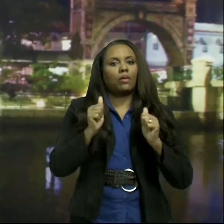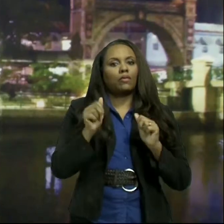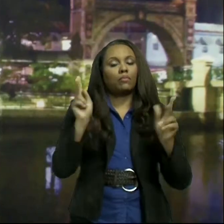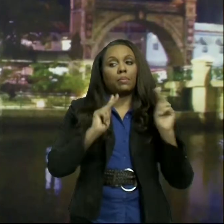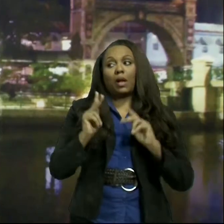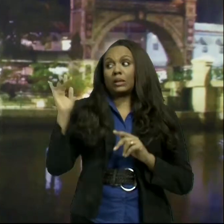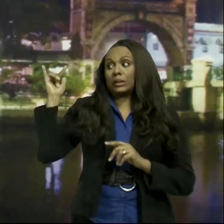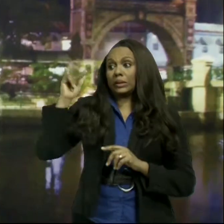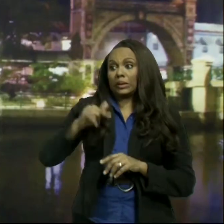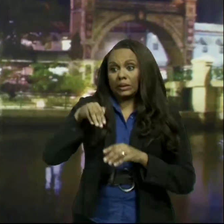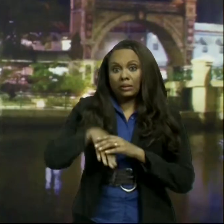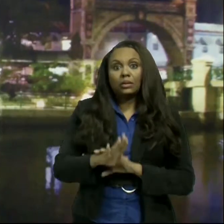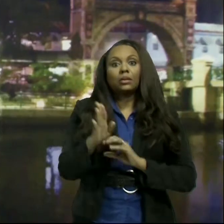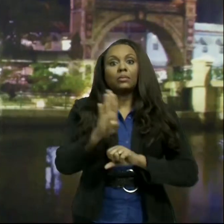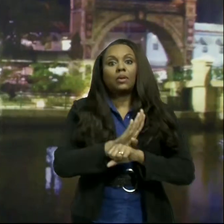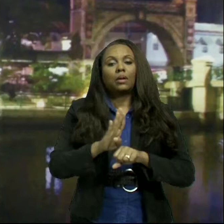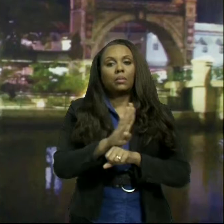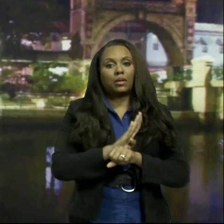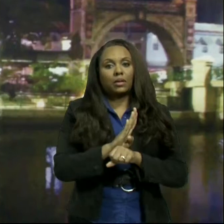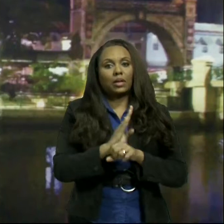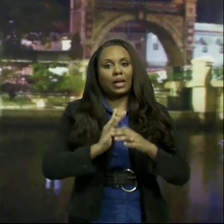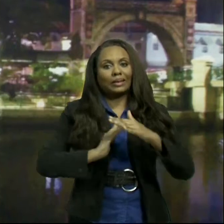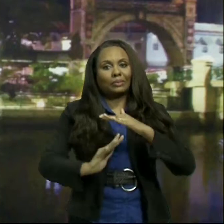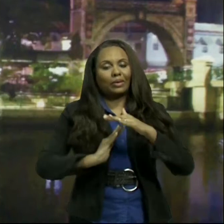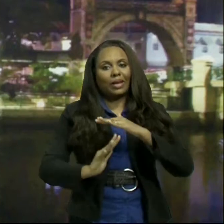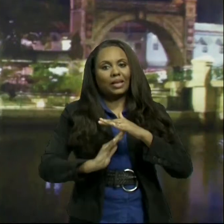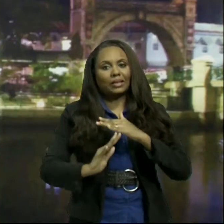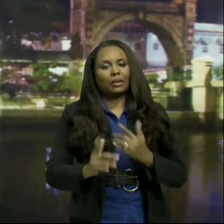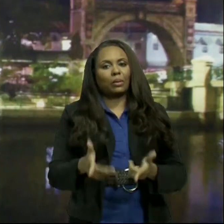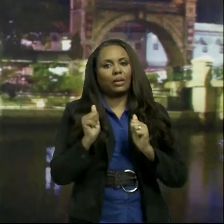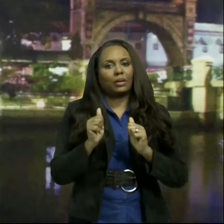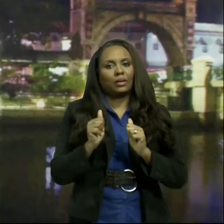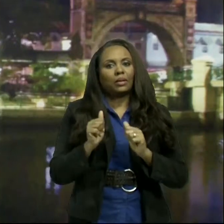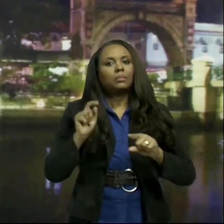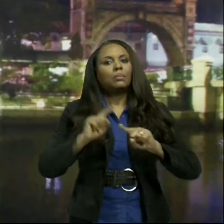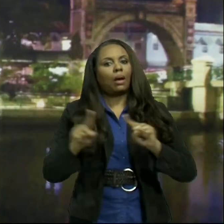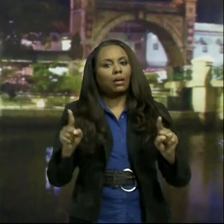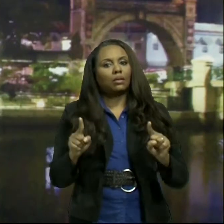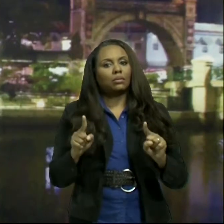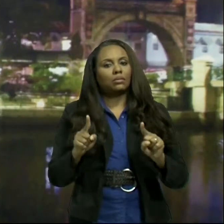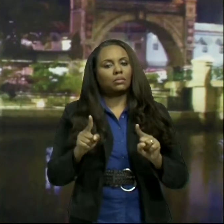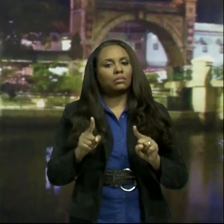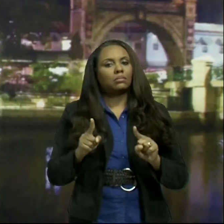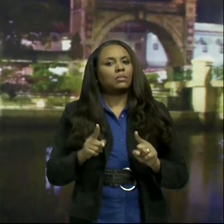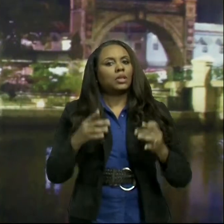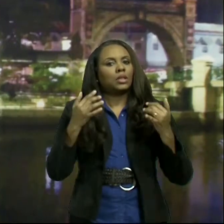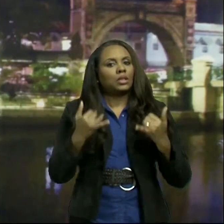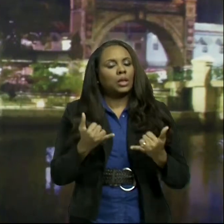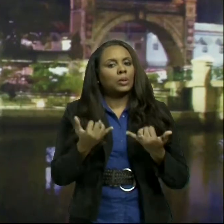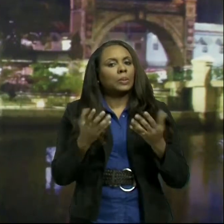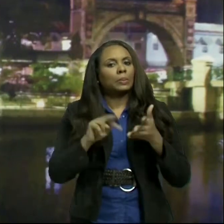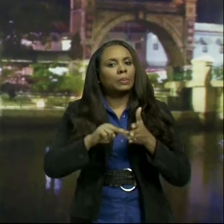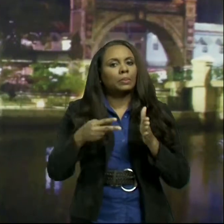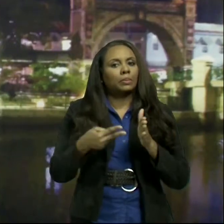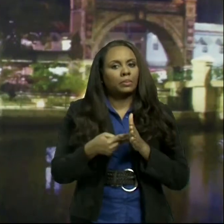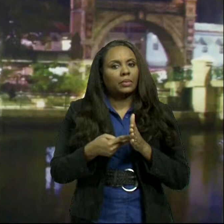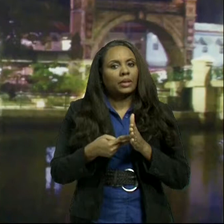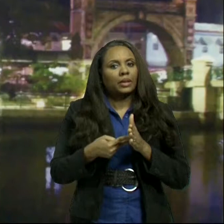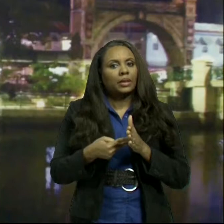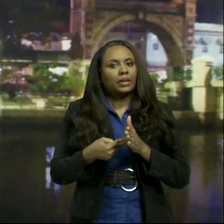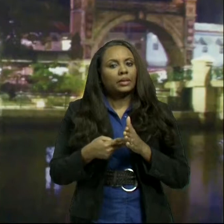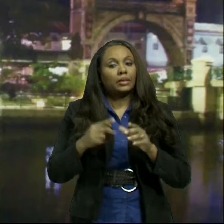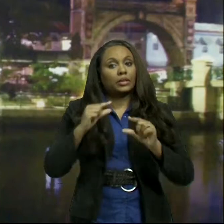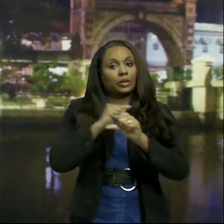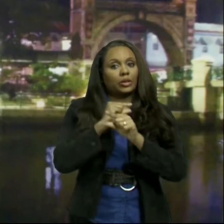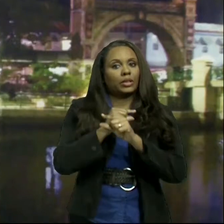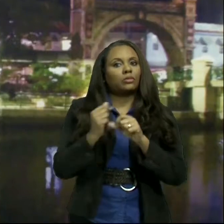coming into the island to clear immigration. But at the same time, the new approach will not put Barbados' security at risk.